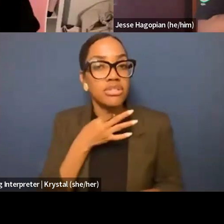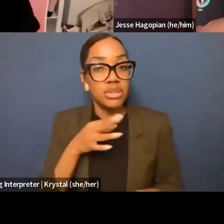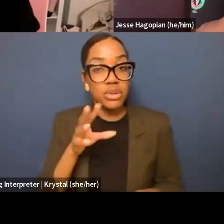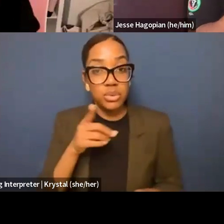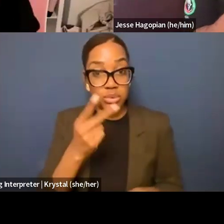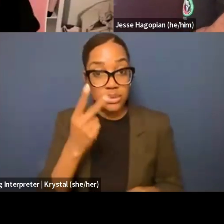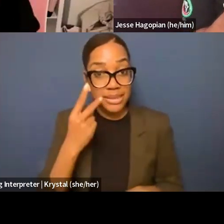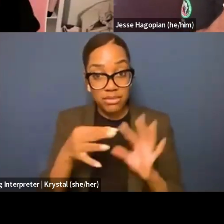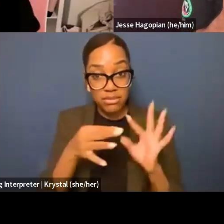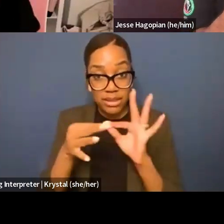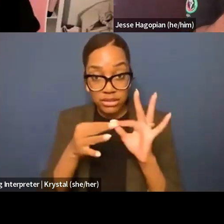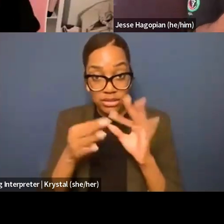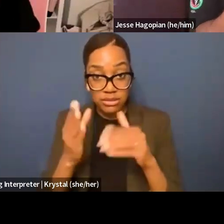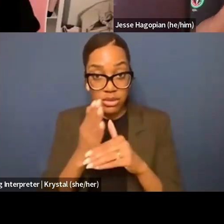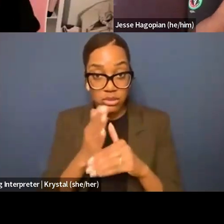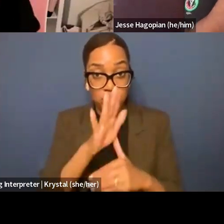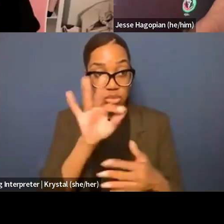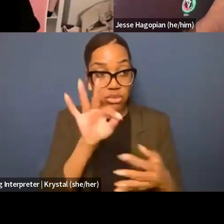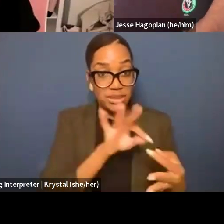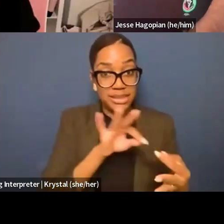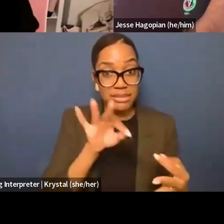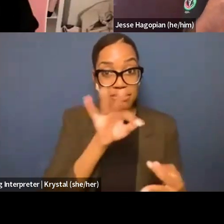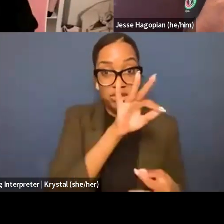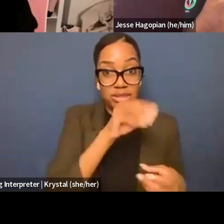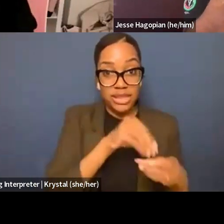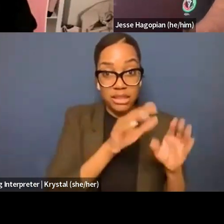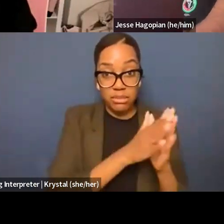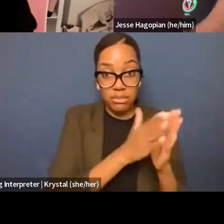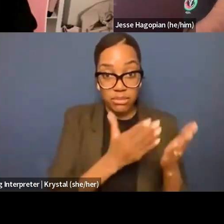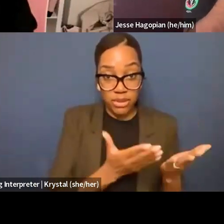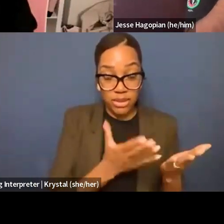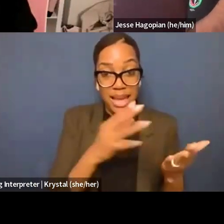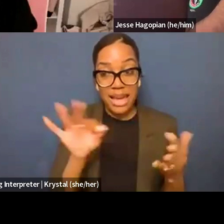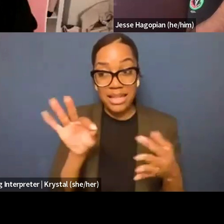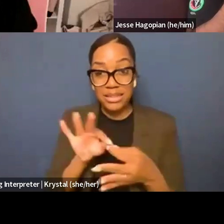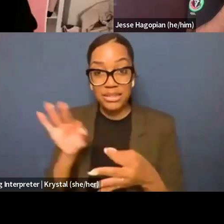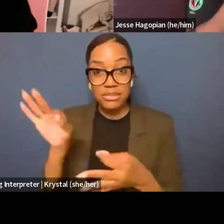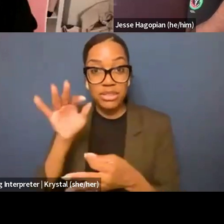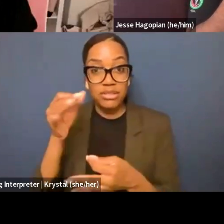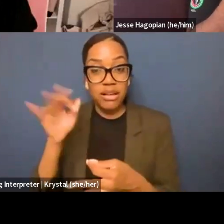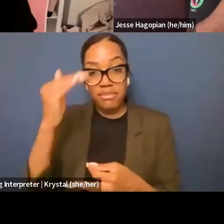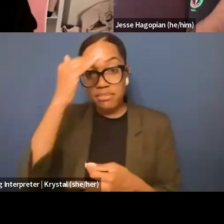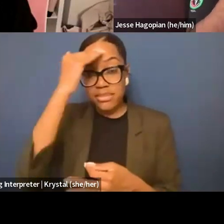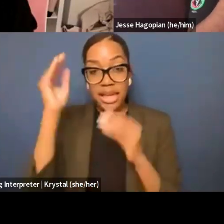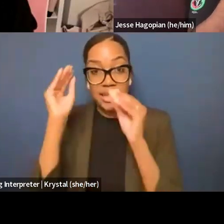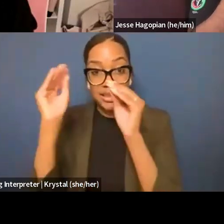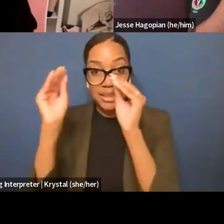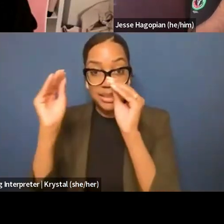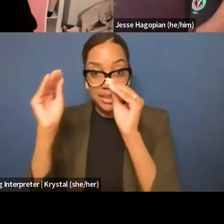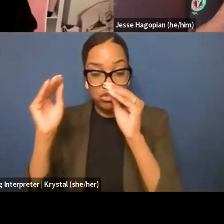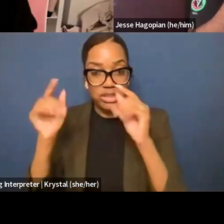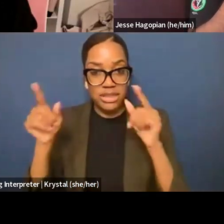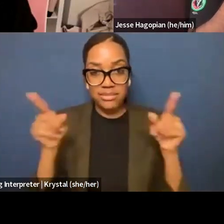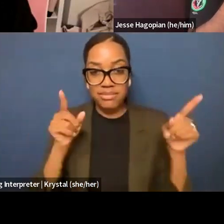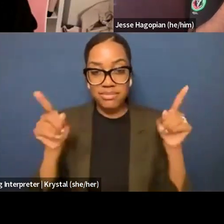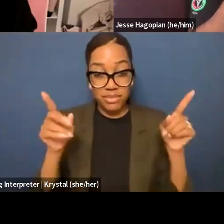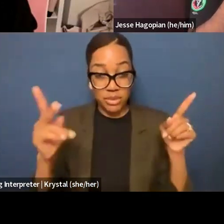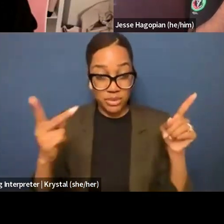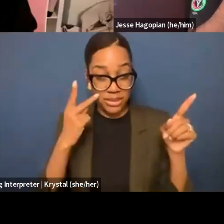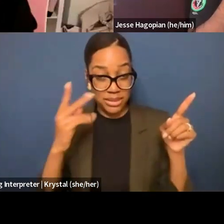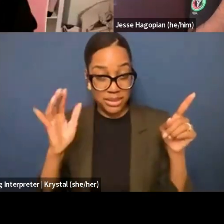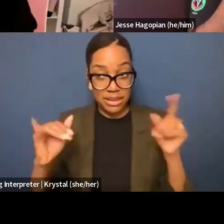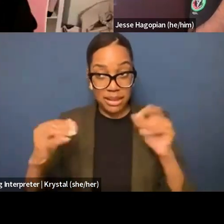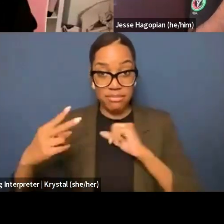spirit you uncover in Black and Blues and the spirit of Black teaching preserved in the Black